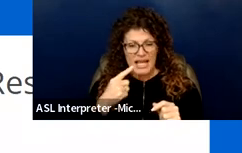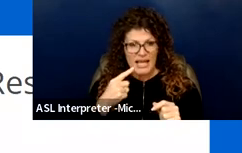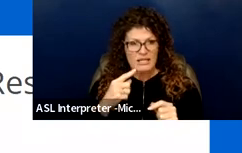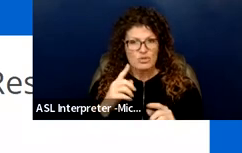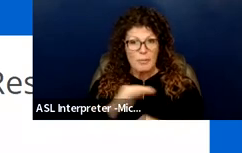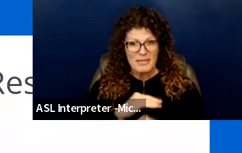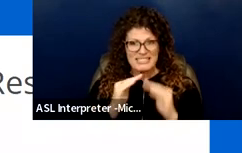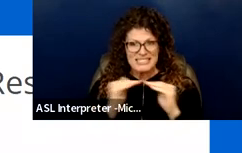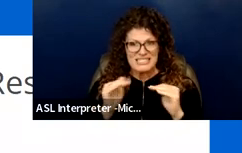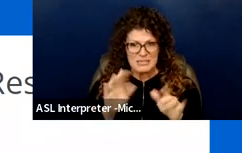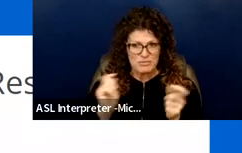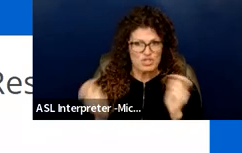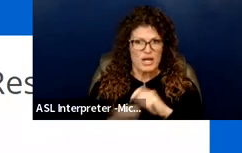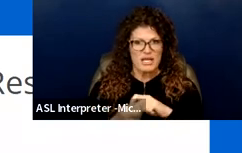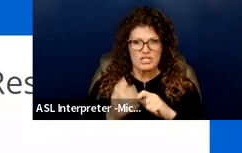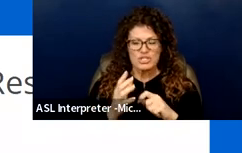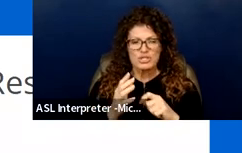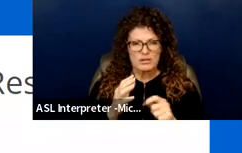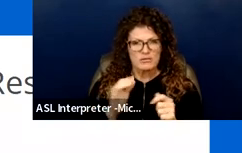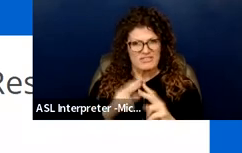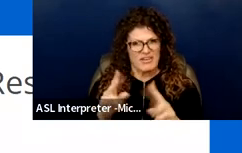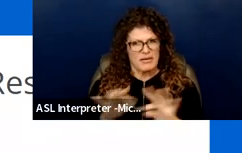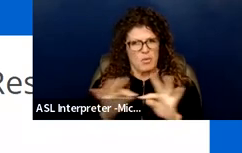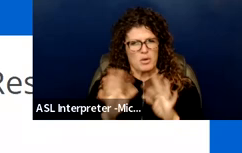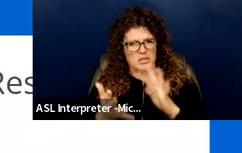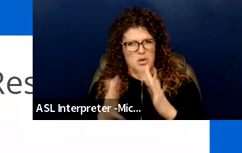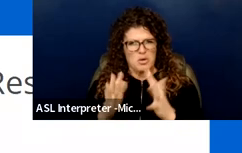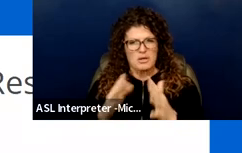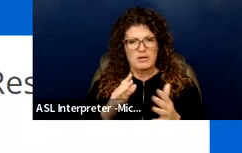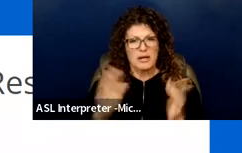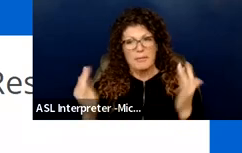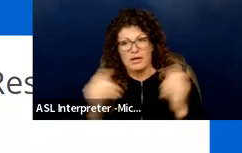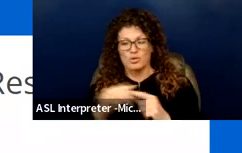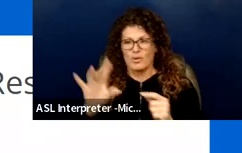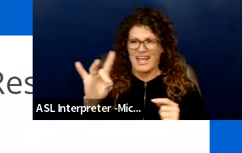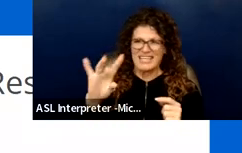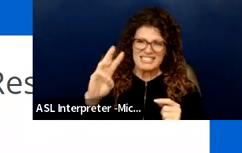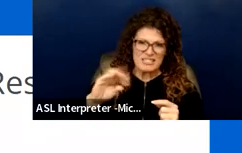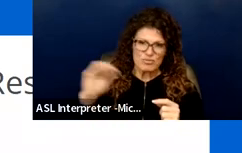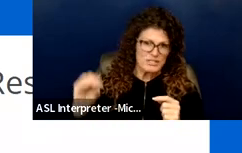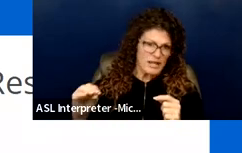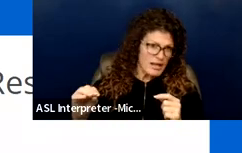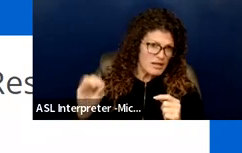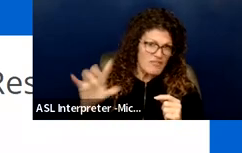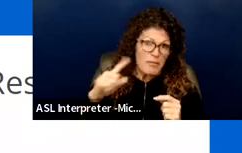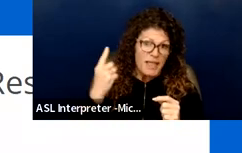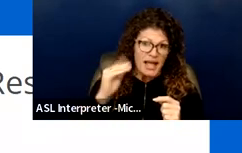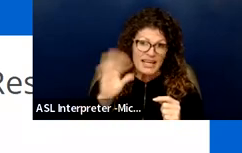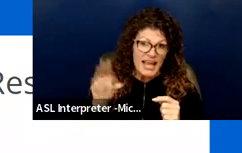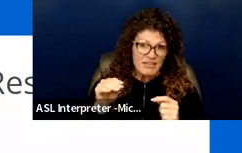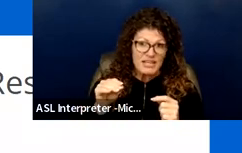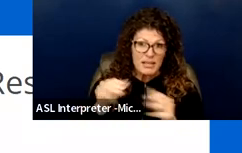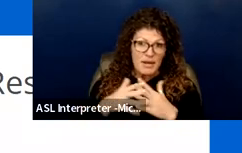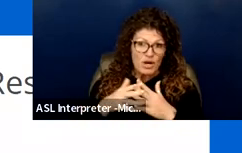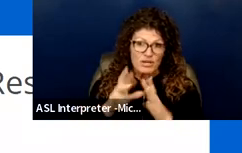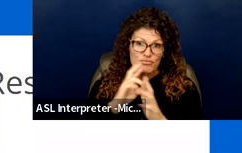change and enact needed reforms was very important, compared to 86% of Black and African American